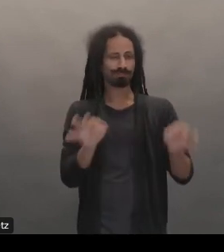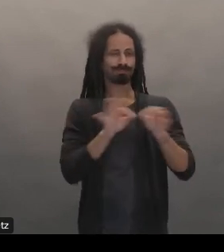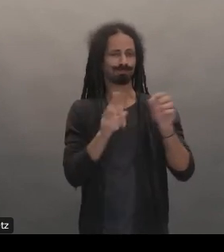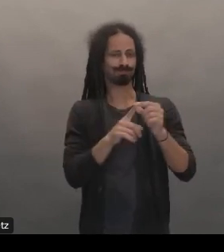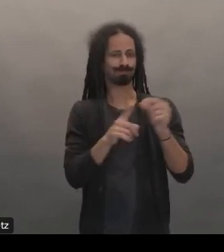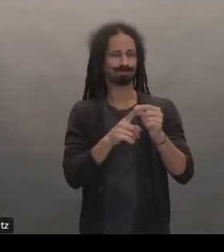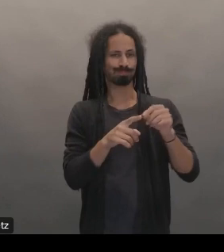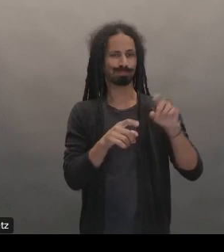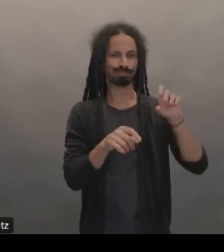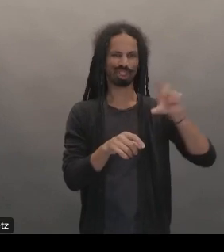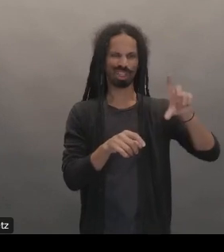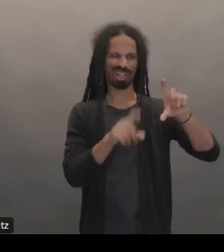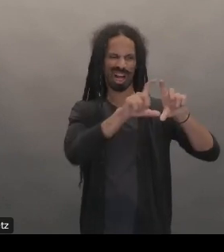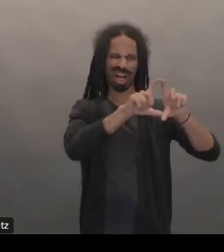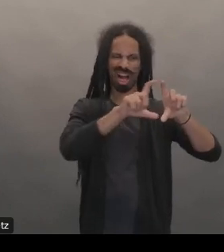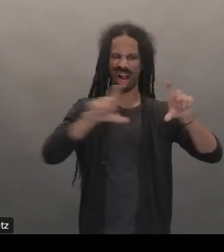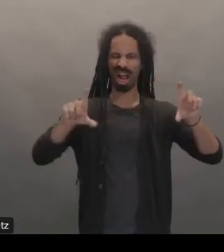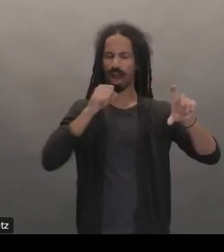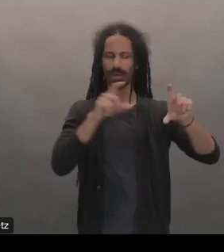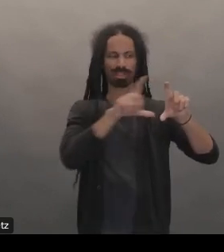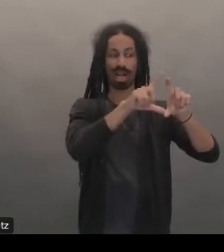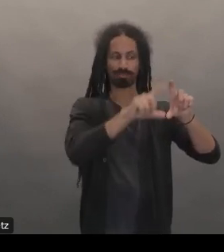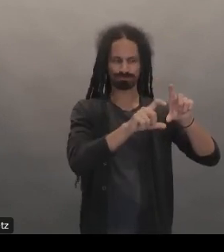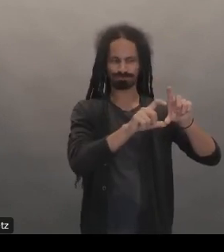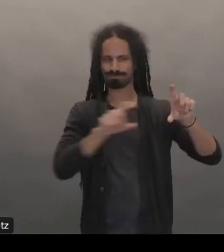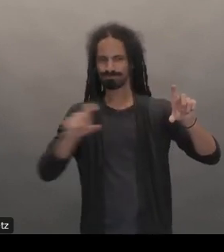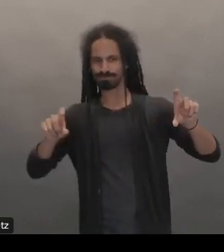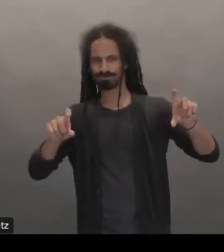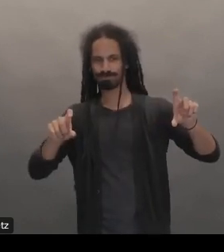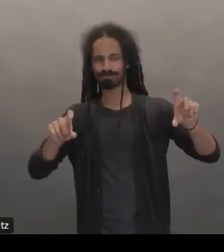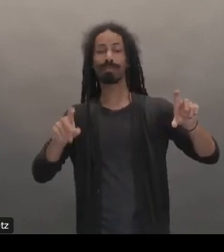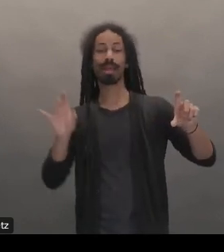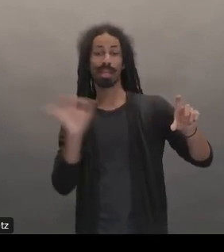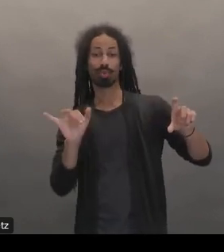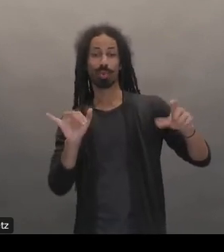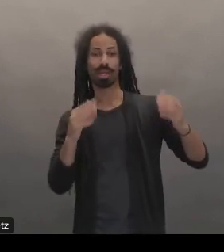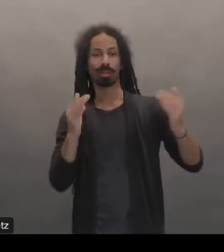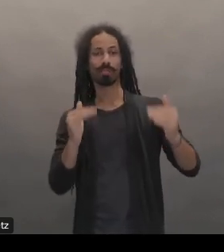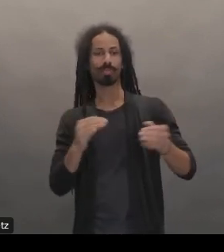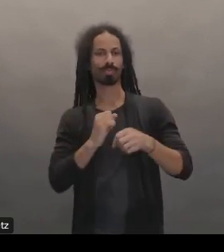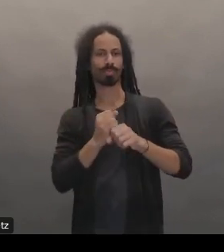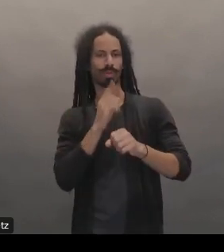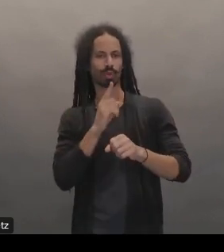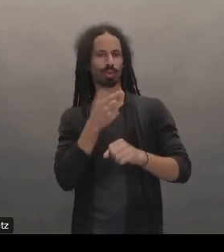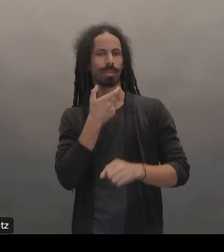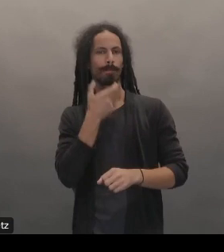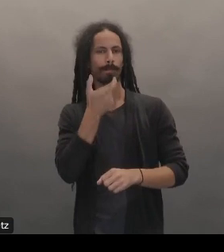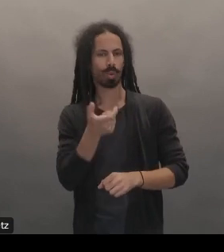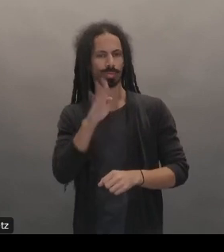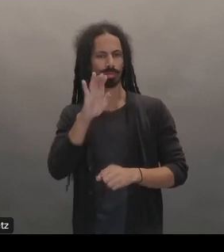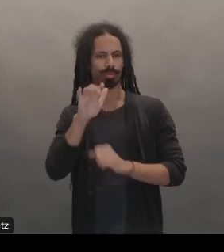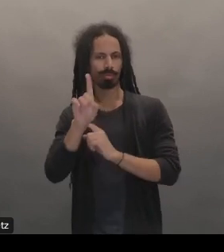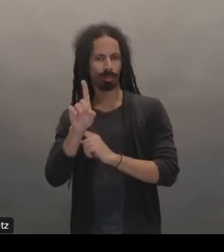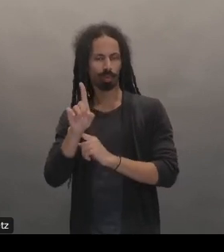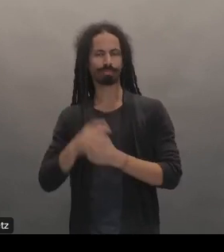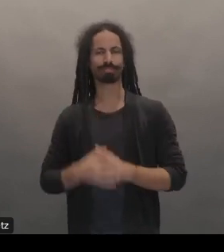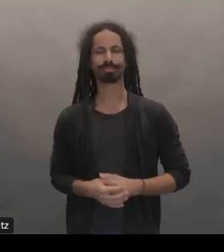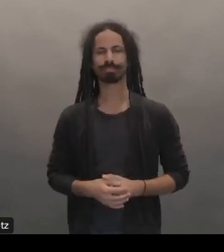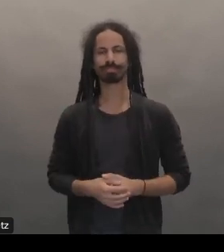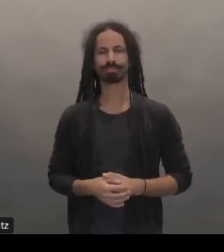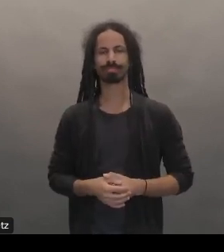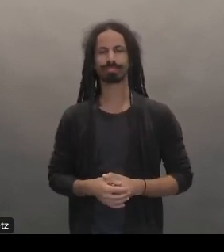on your page, and it will be bolded. Now that's a level 1 heading. Now, if that section